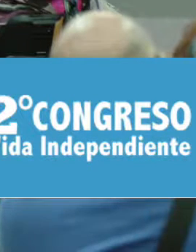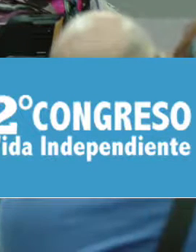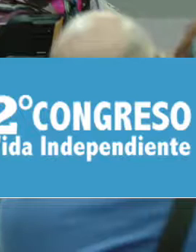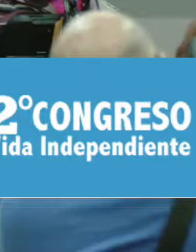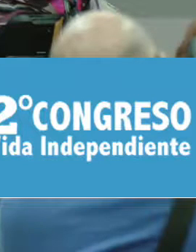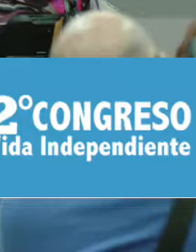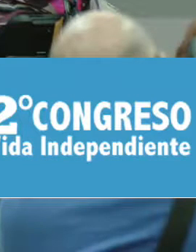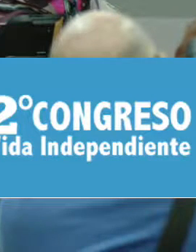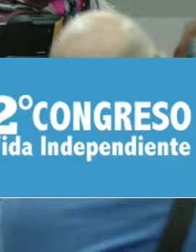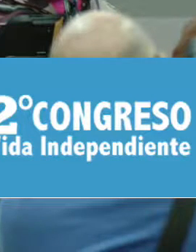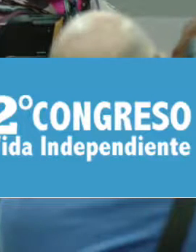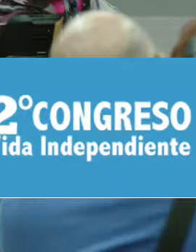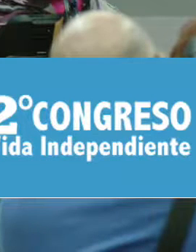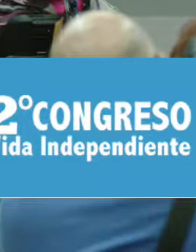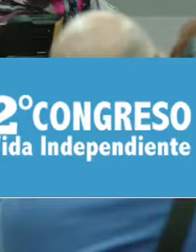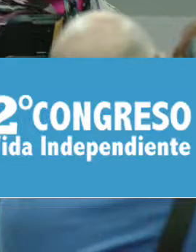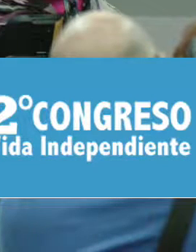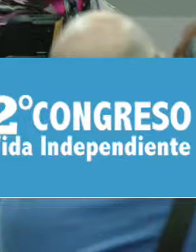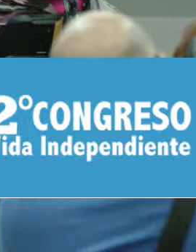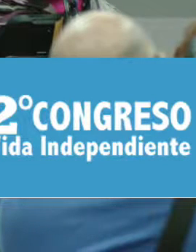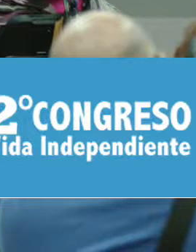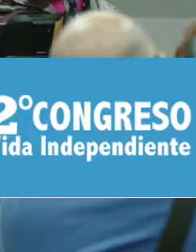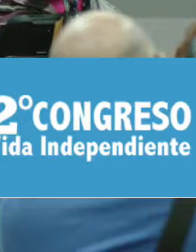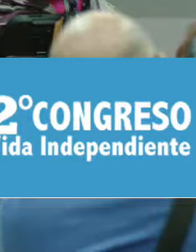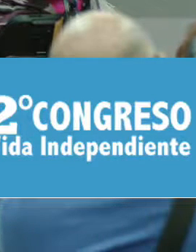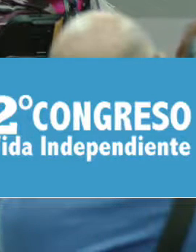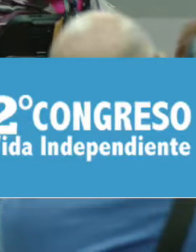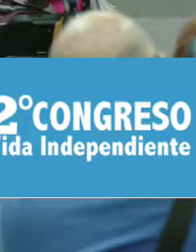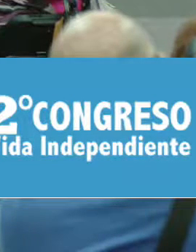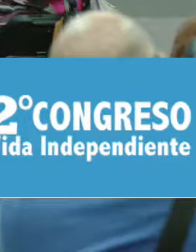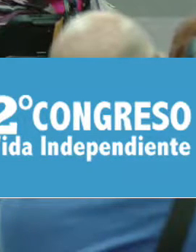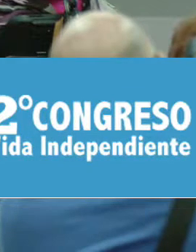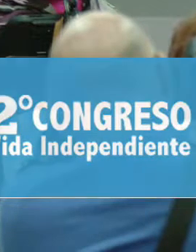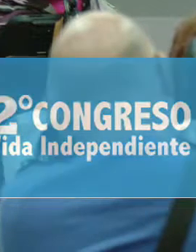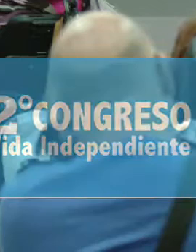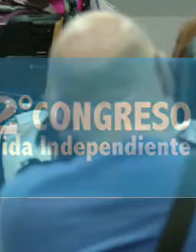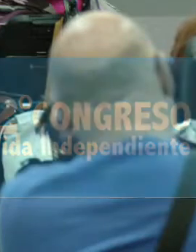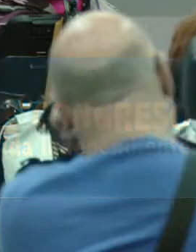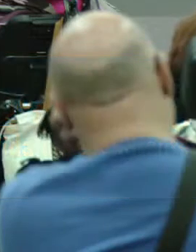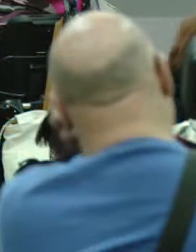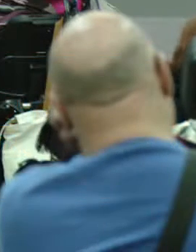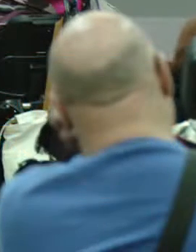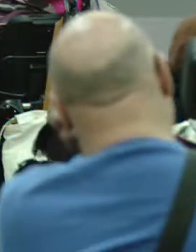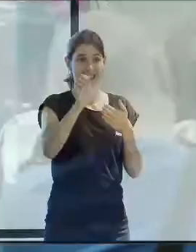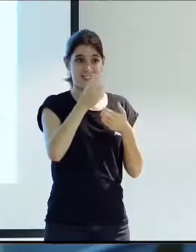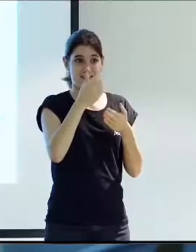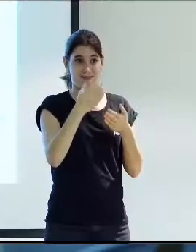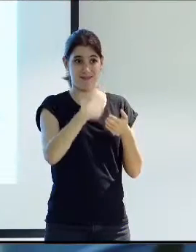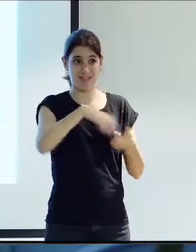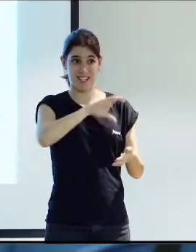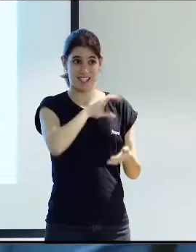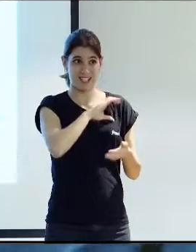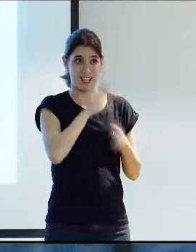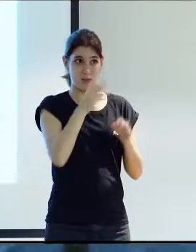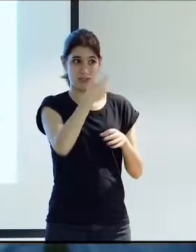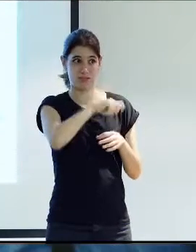dot, and we have a great deal of content to see this afternoon. Now, in the dictionary of the Royal Academy